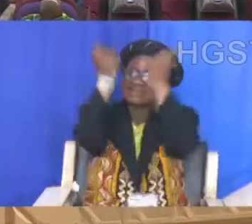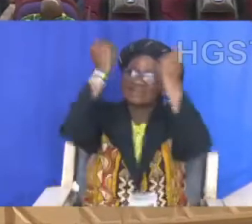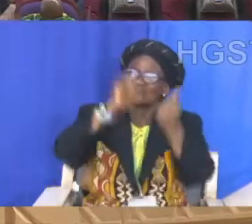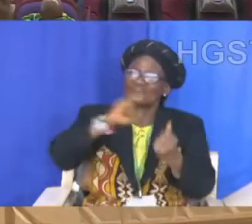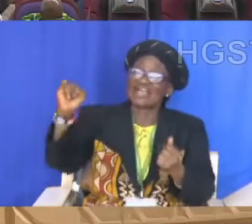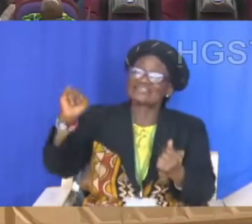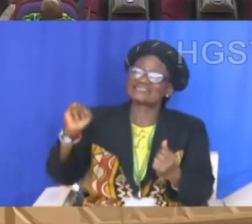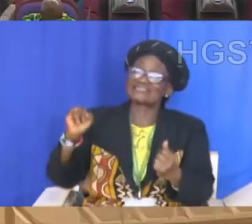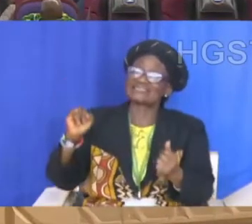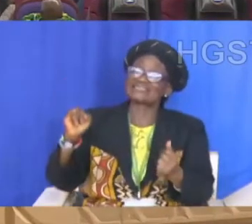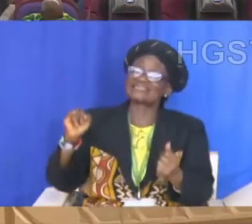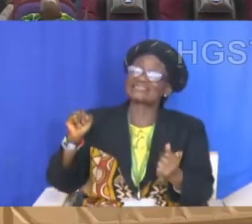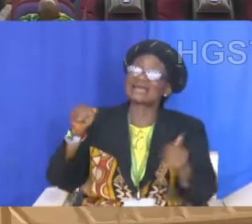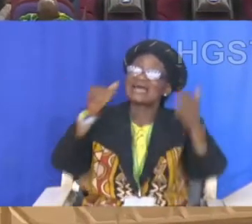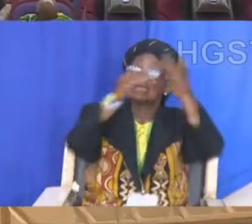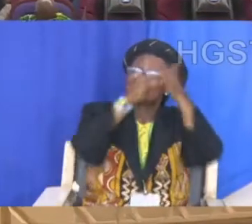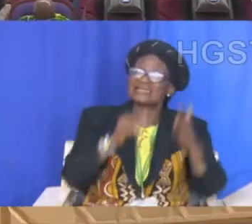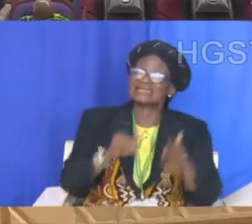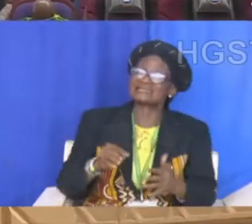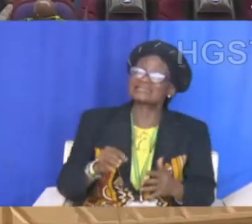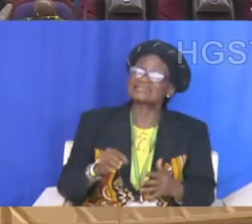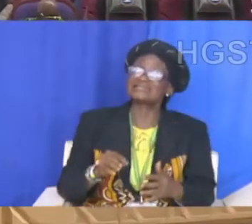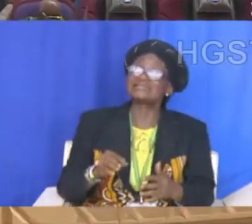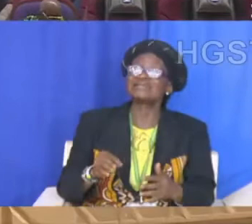be afraid of them,